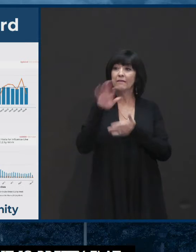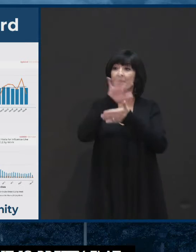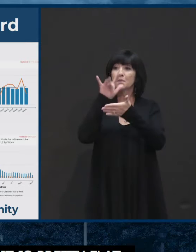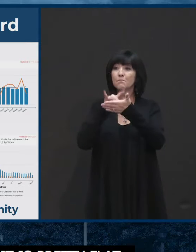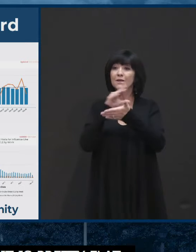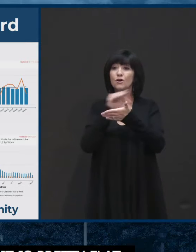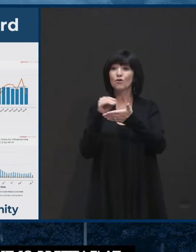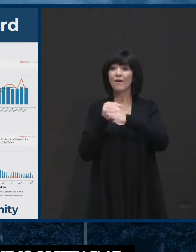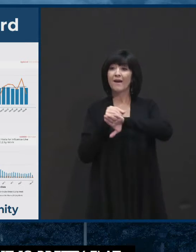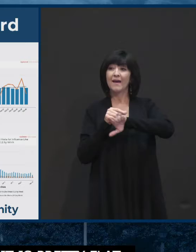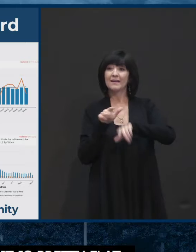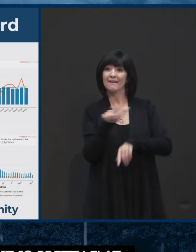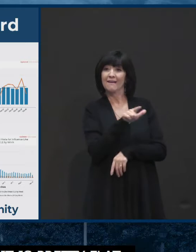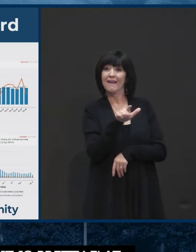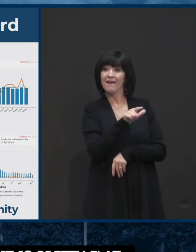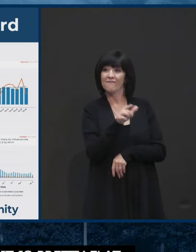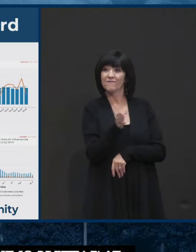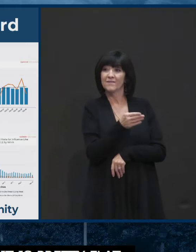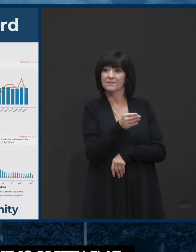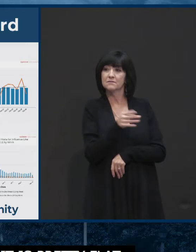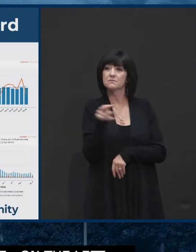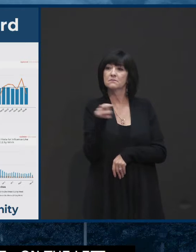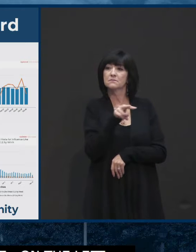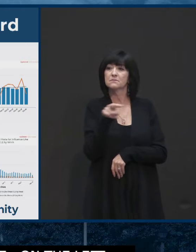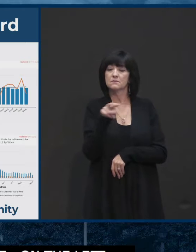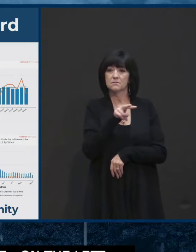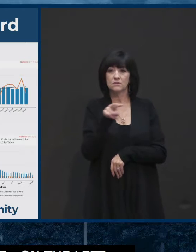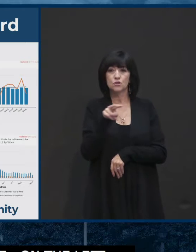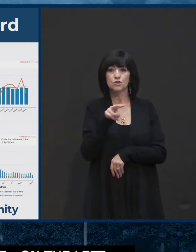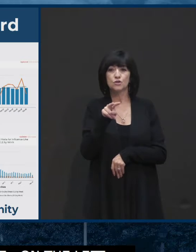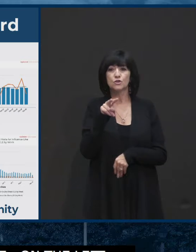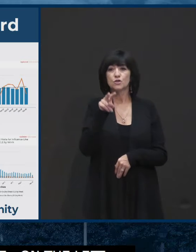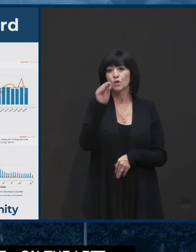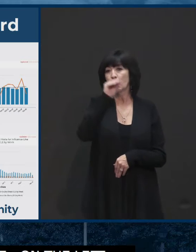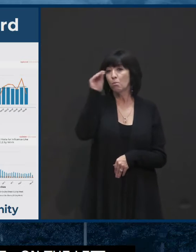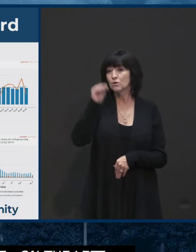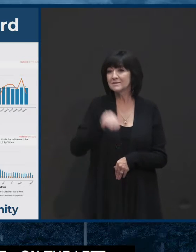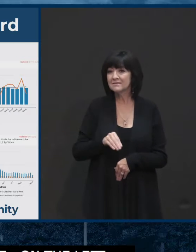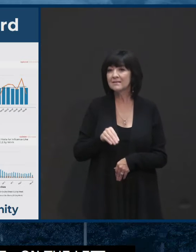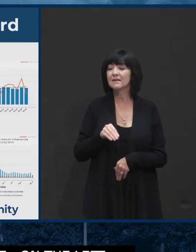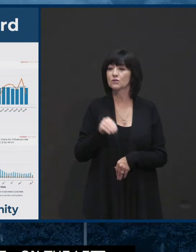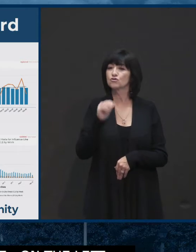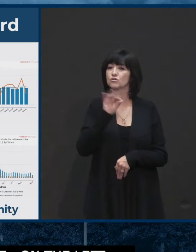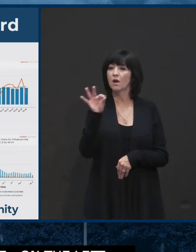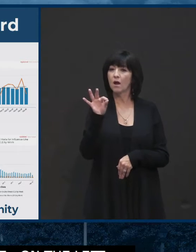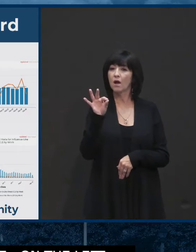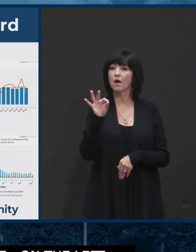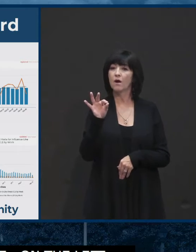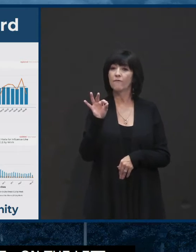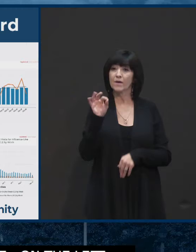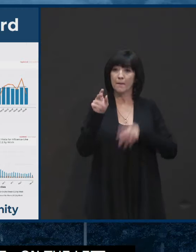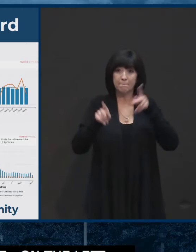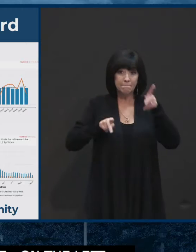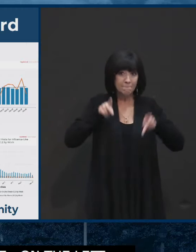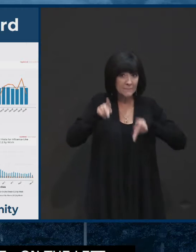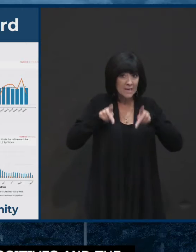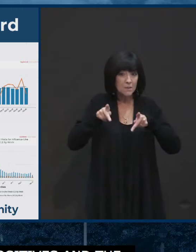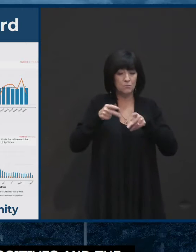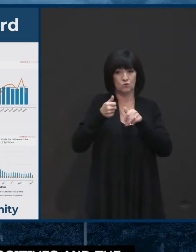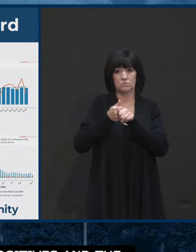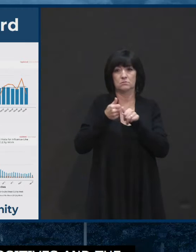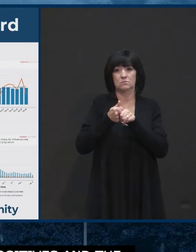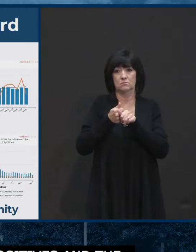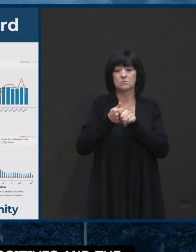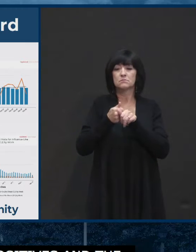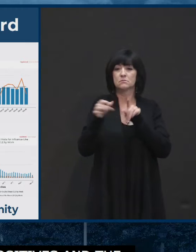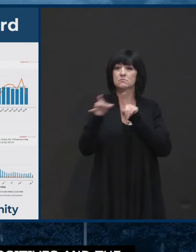percent positives. The percentage of persons positive is the far left. You can see it's a higher number, and it's higher because